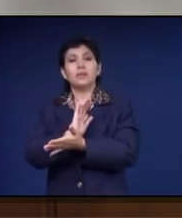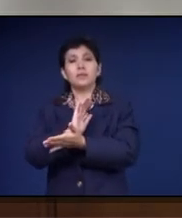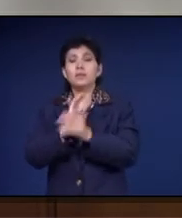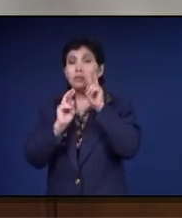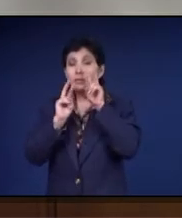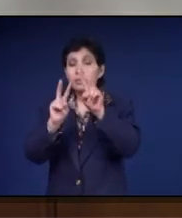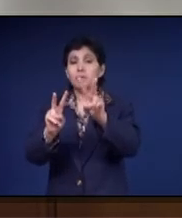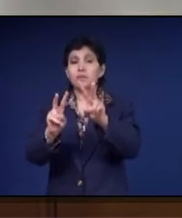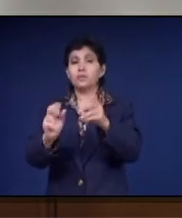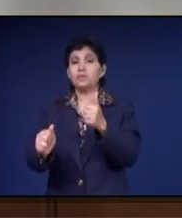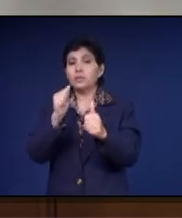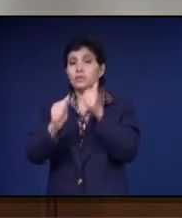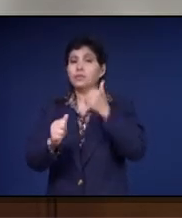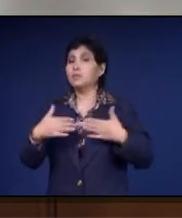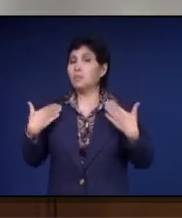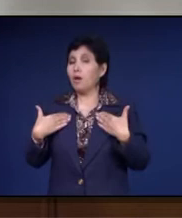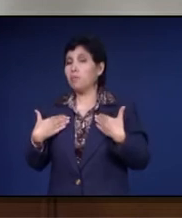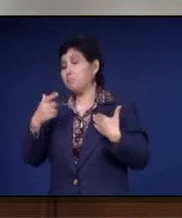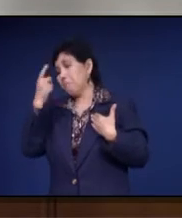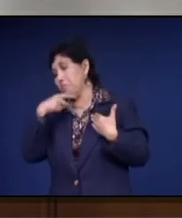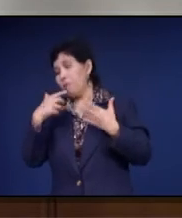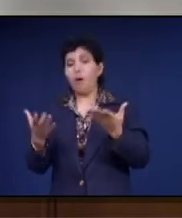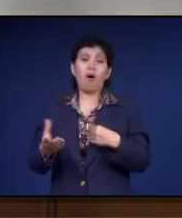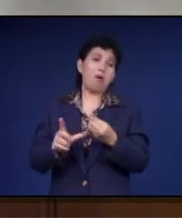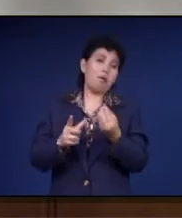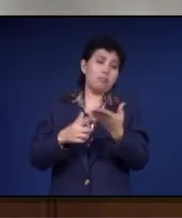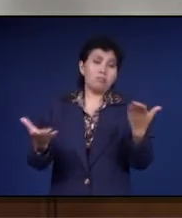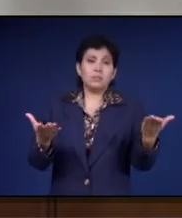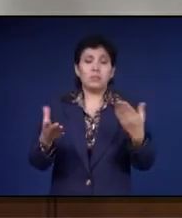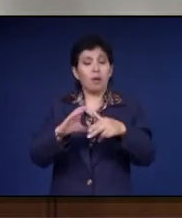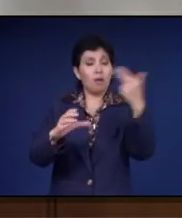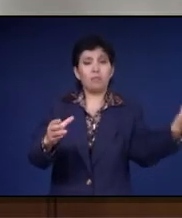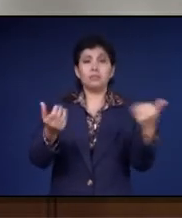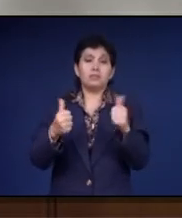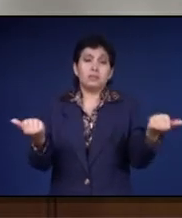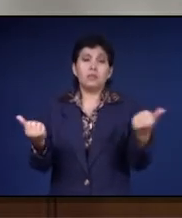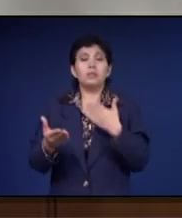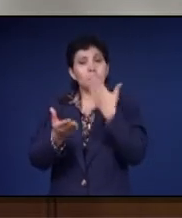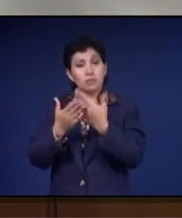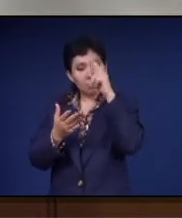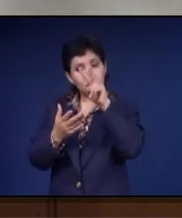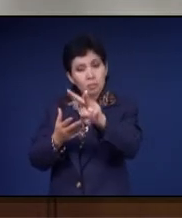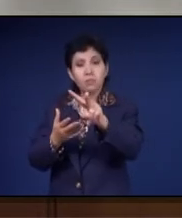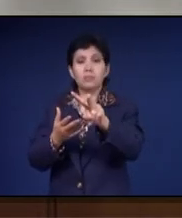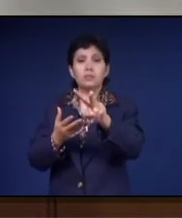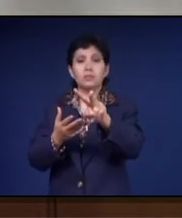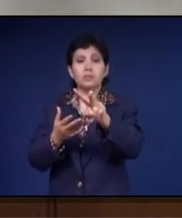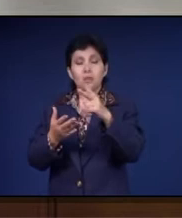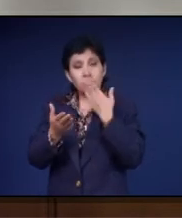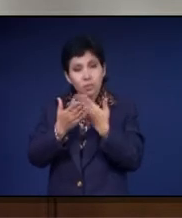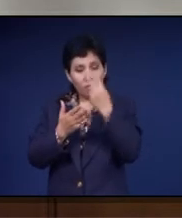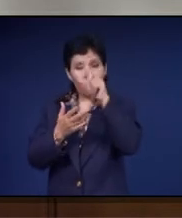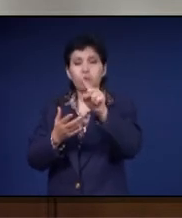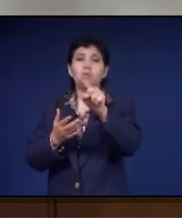neutral movie, which is neither happy or neither sad, or they might have an outcome. It's good for you to see, it's good for you to